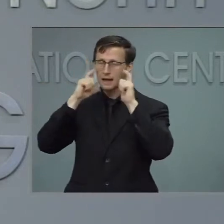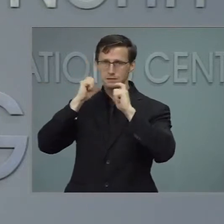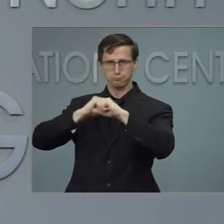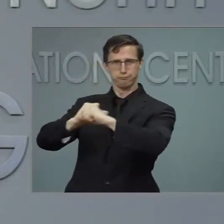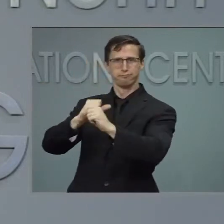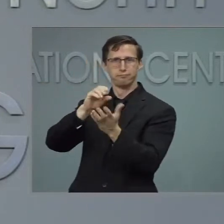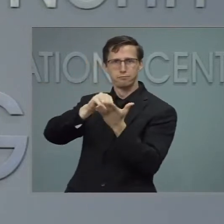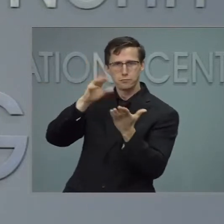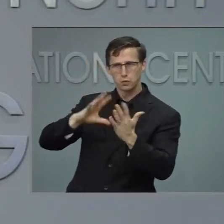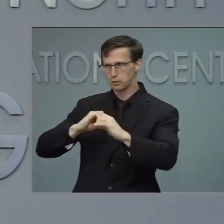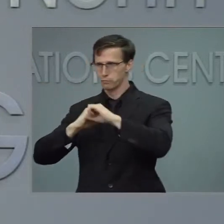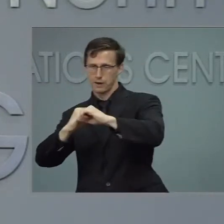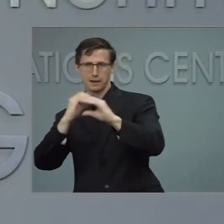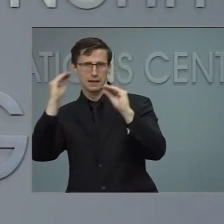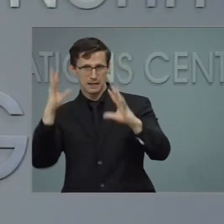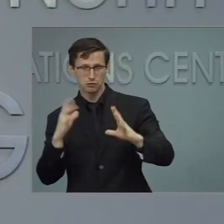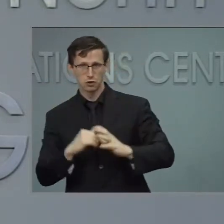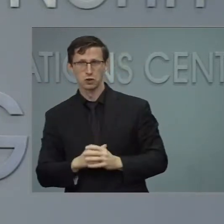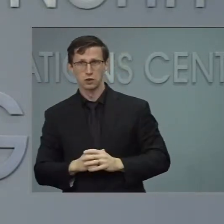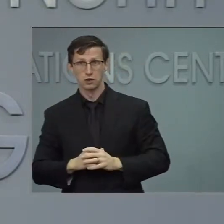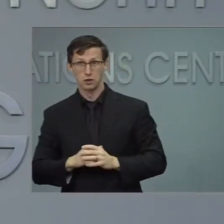Is there another question?